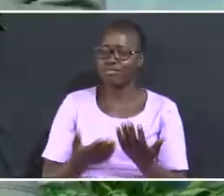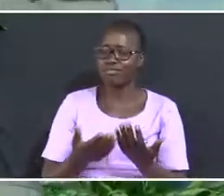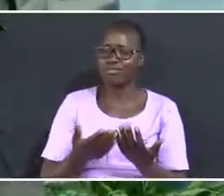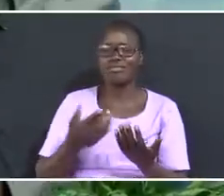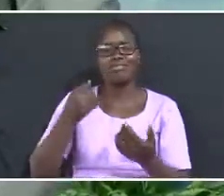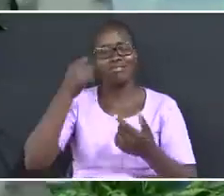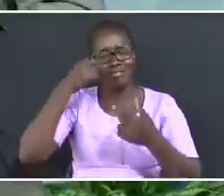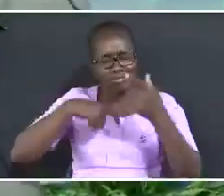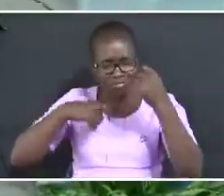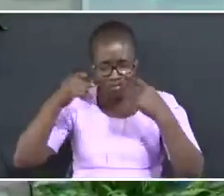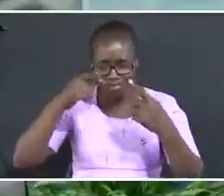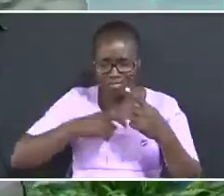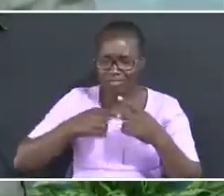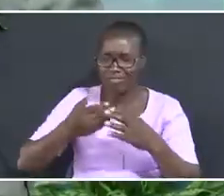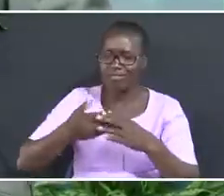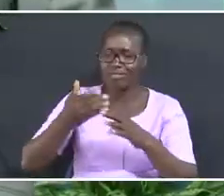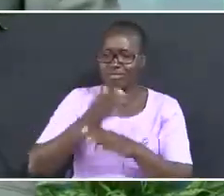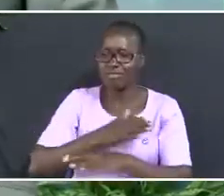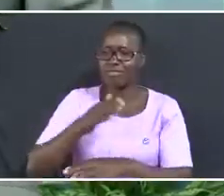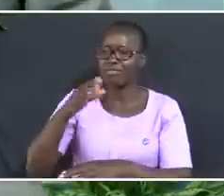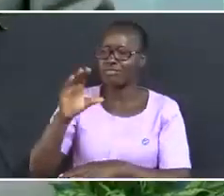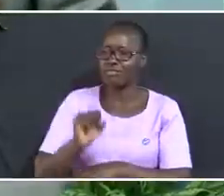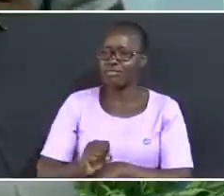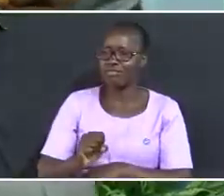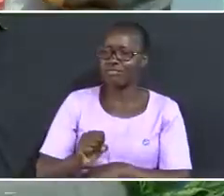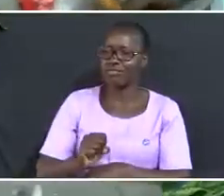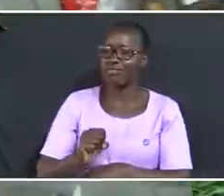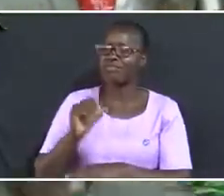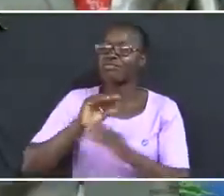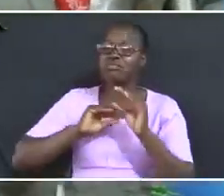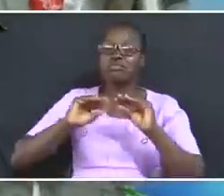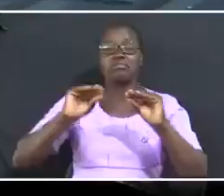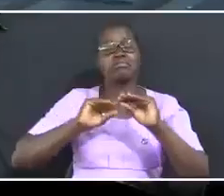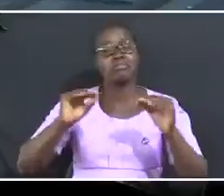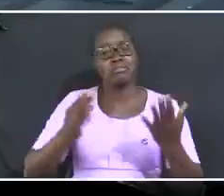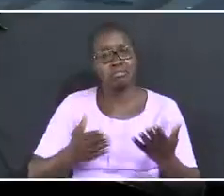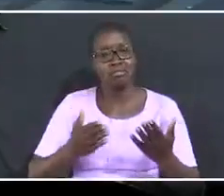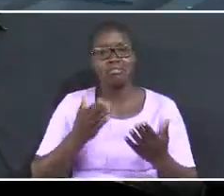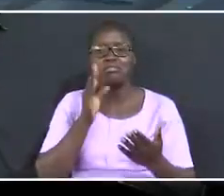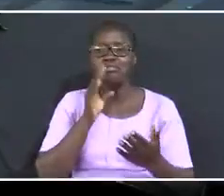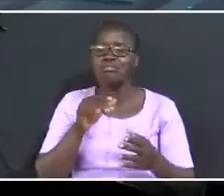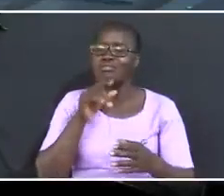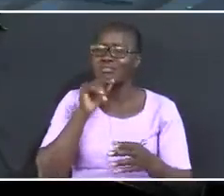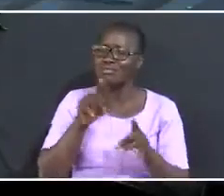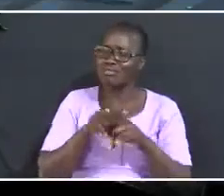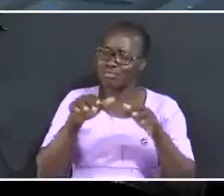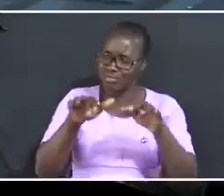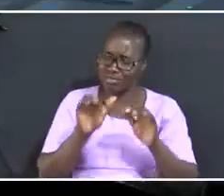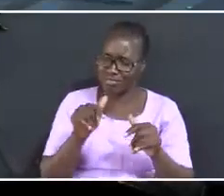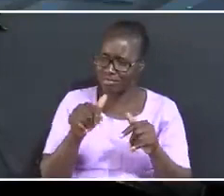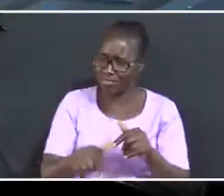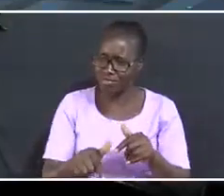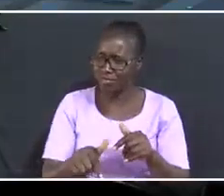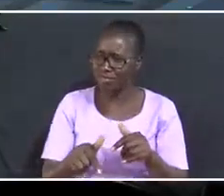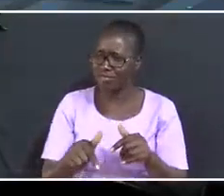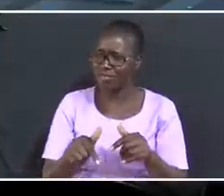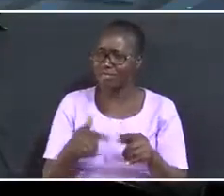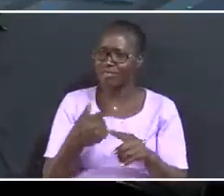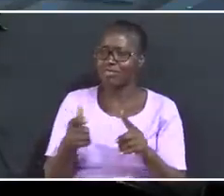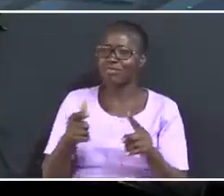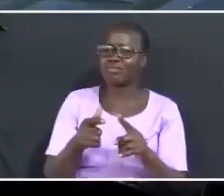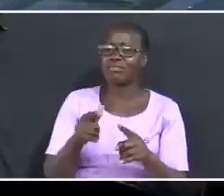buried. The CS is here in the funeral home. You know, to the relatives, there's